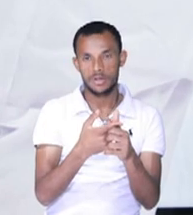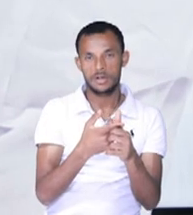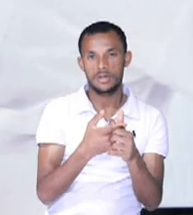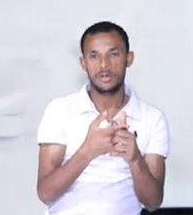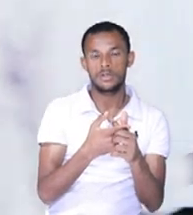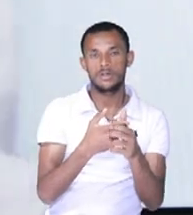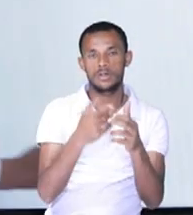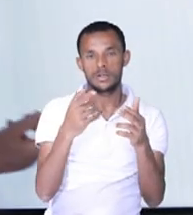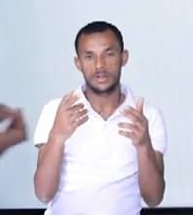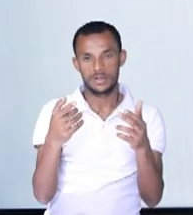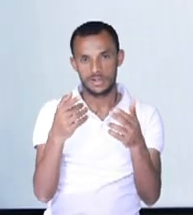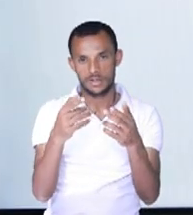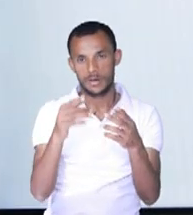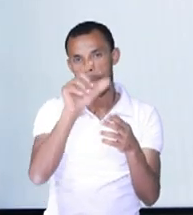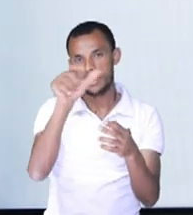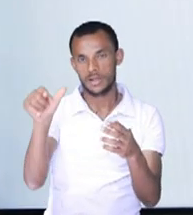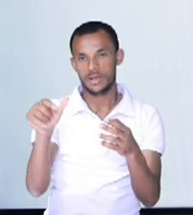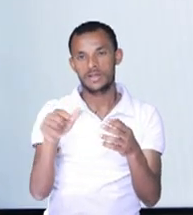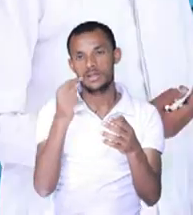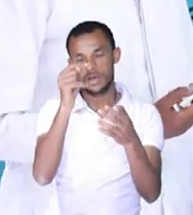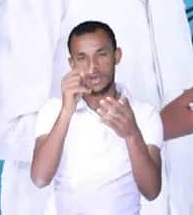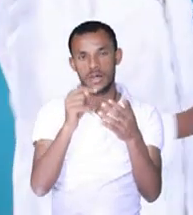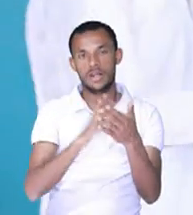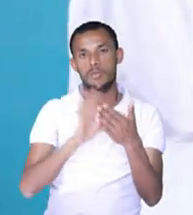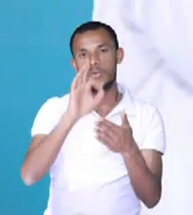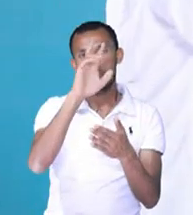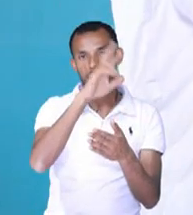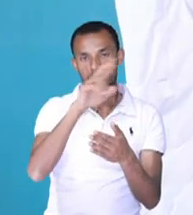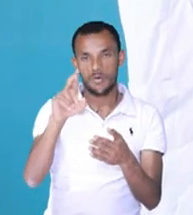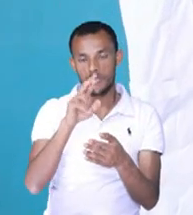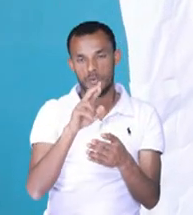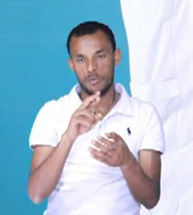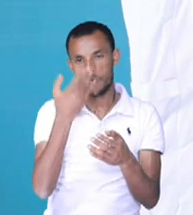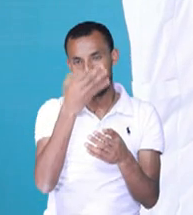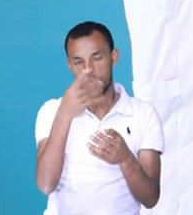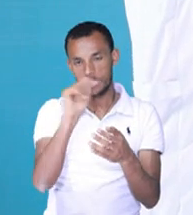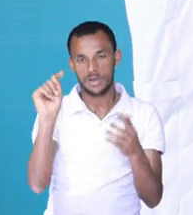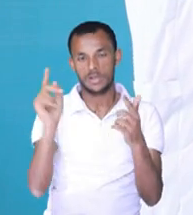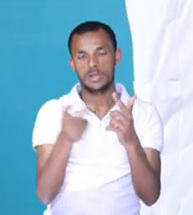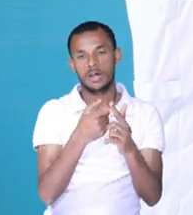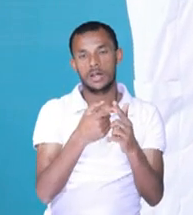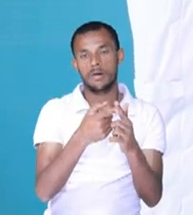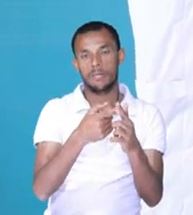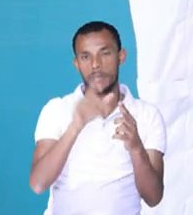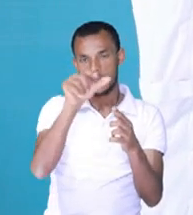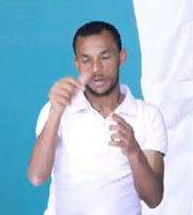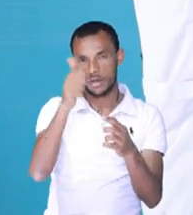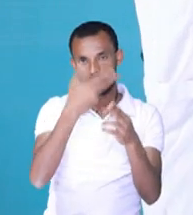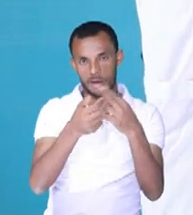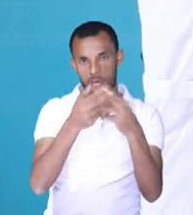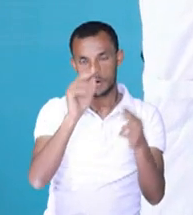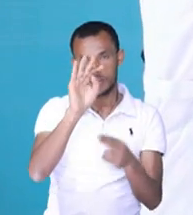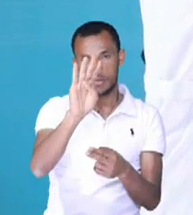exactly equal to the number of rows of the second matrix. So what would be A times B when you say it